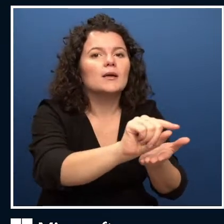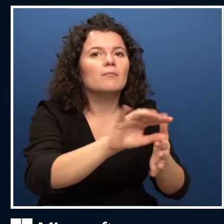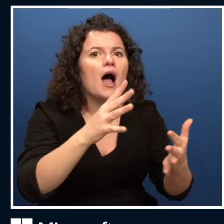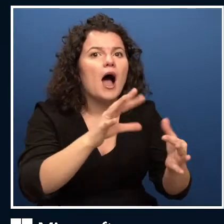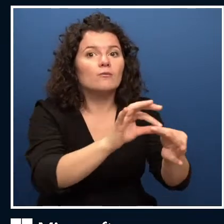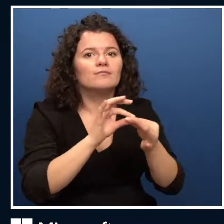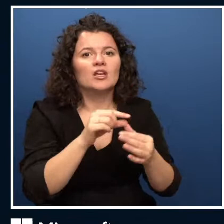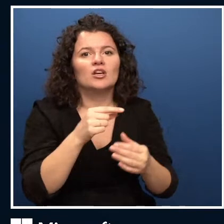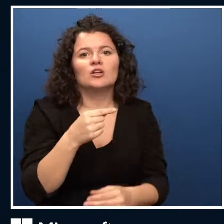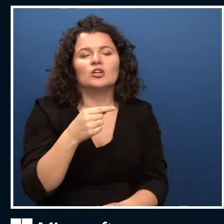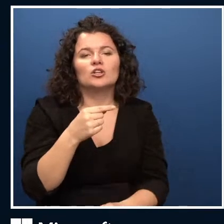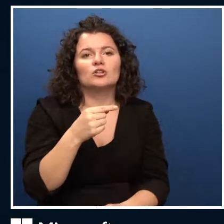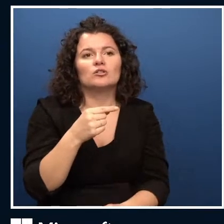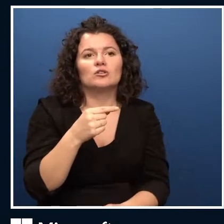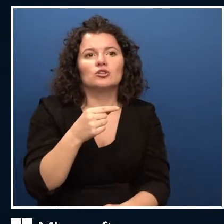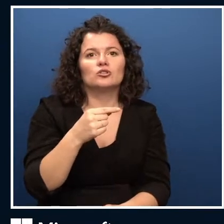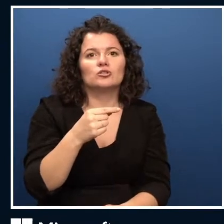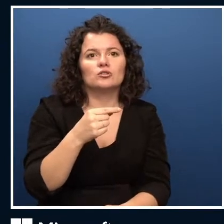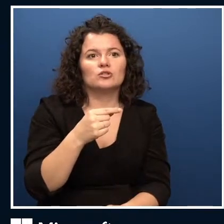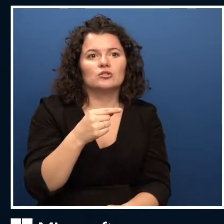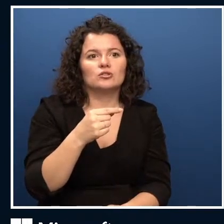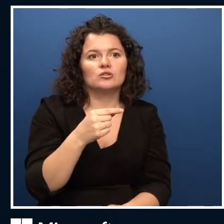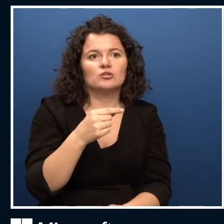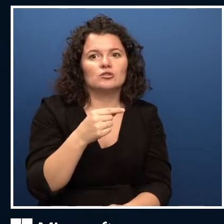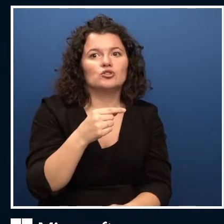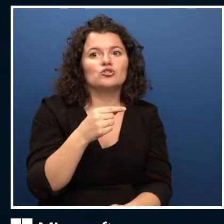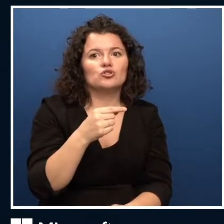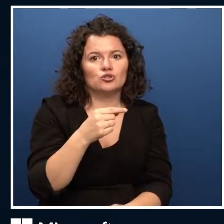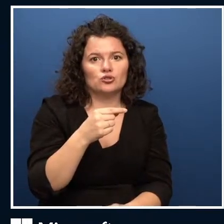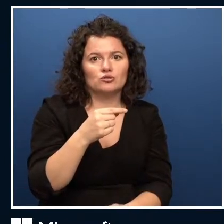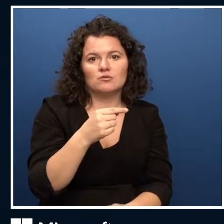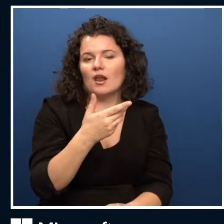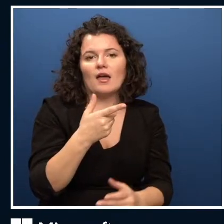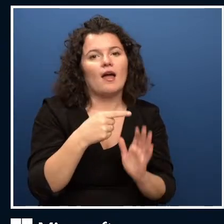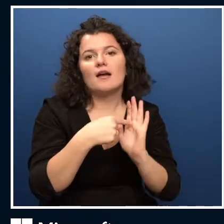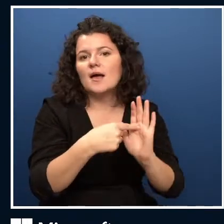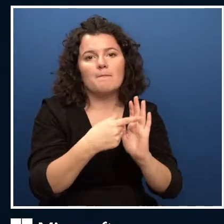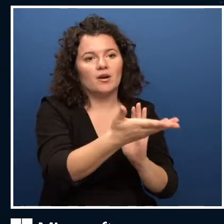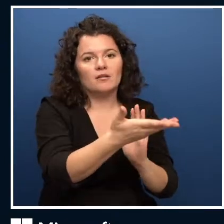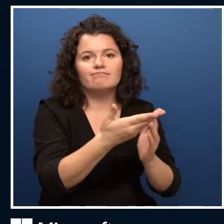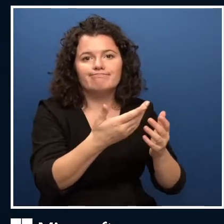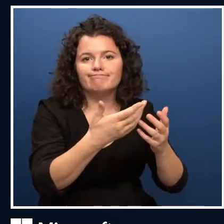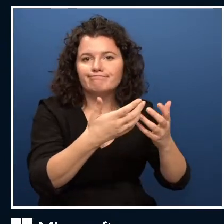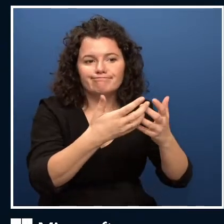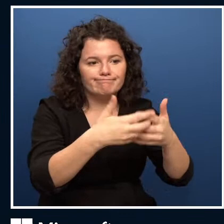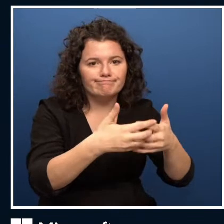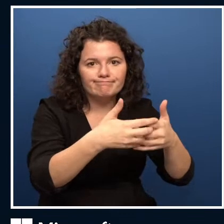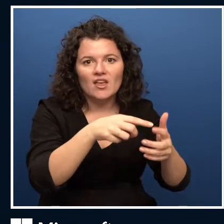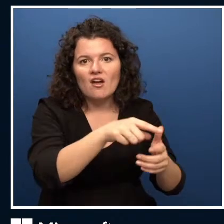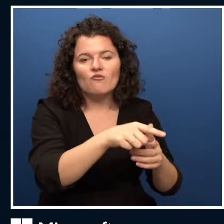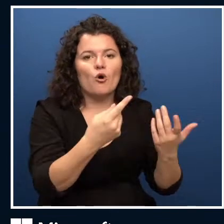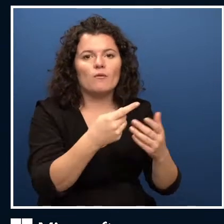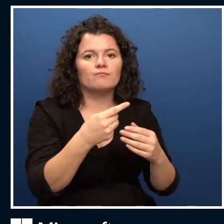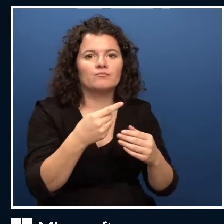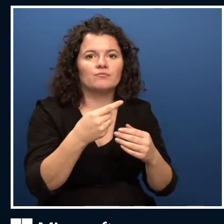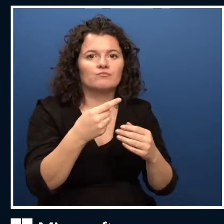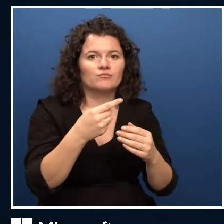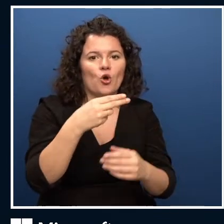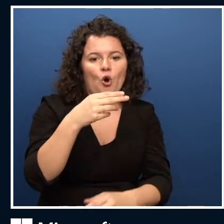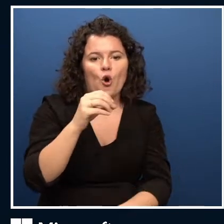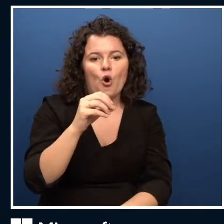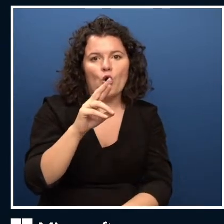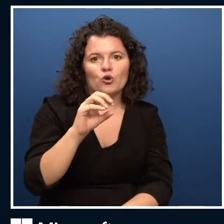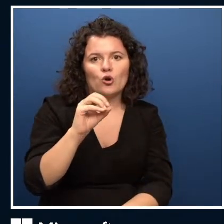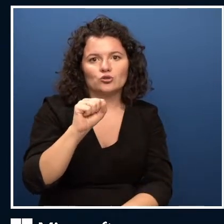create some horoscopes, some rewritten news, and so on and so on. It's